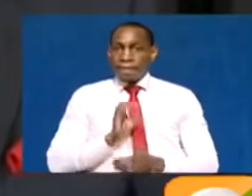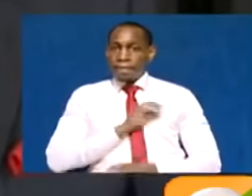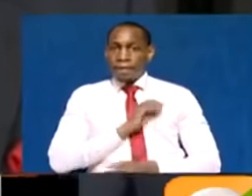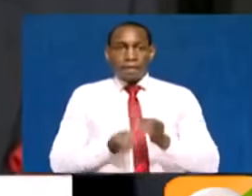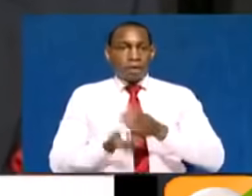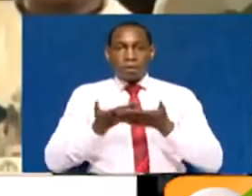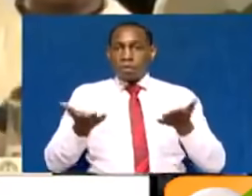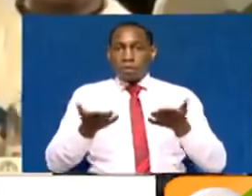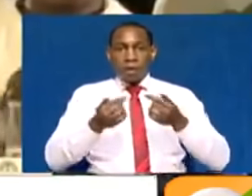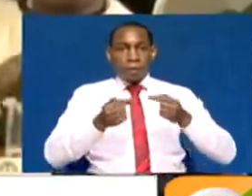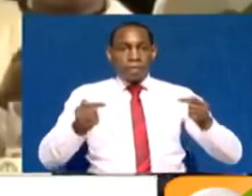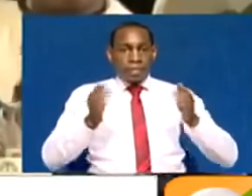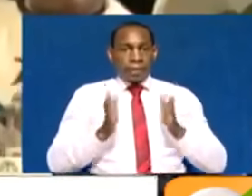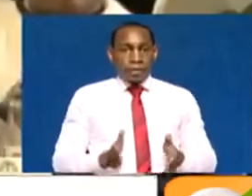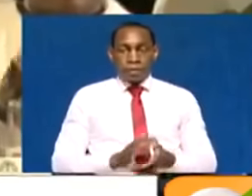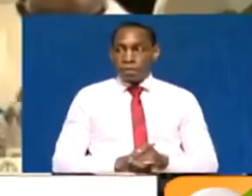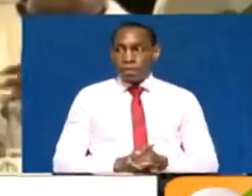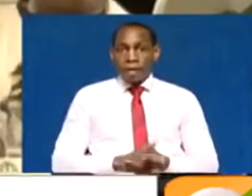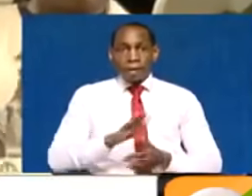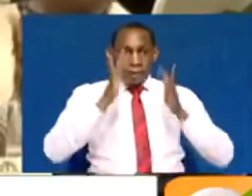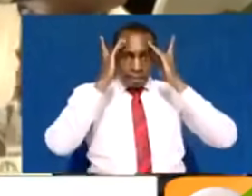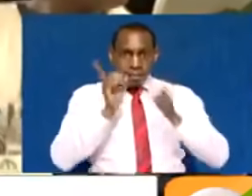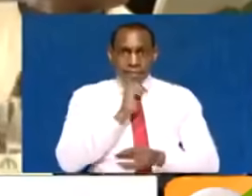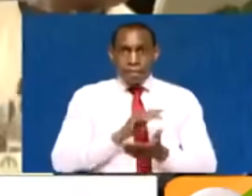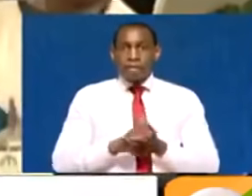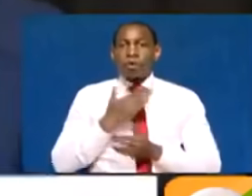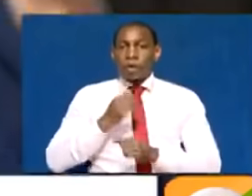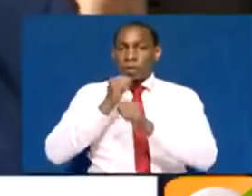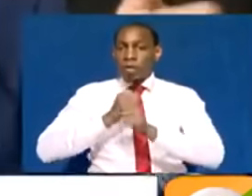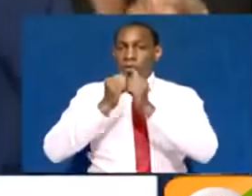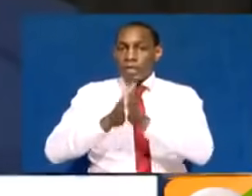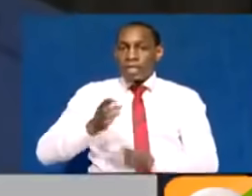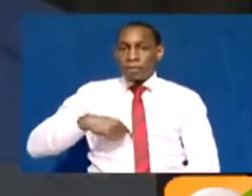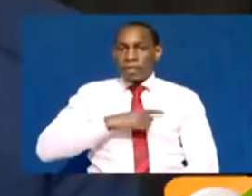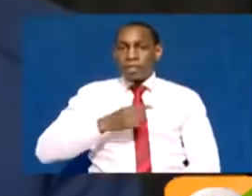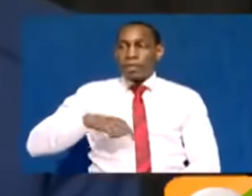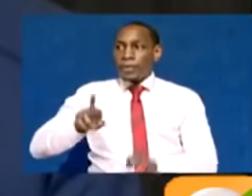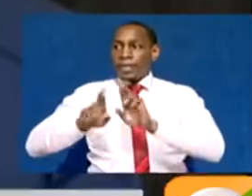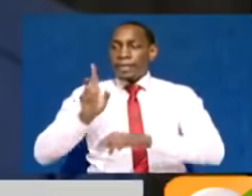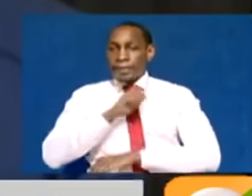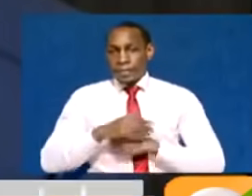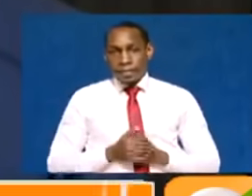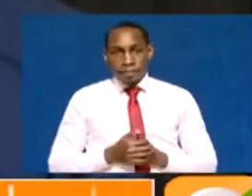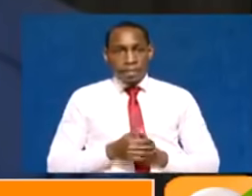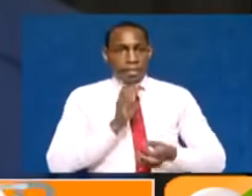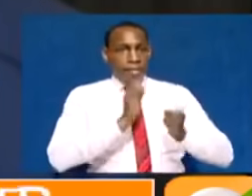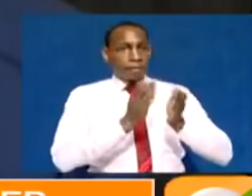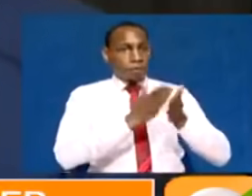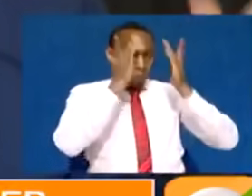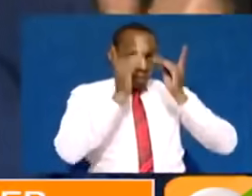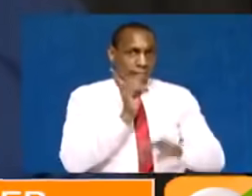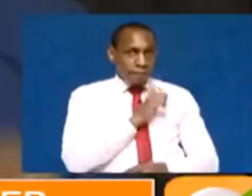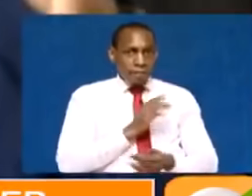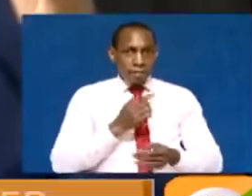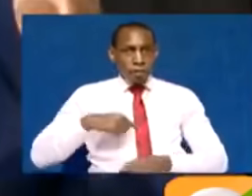fear on anybody. If you made up your mind that you want to walk this journey with us, we are ready. If you made up your